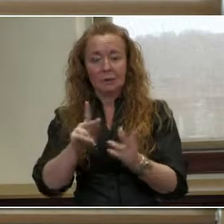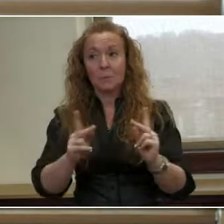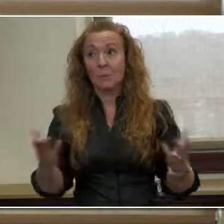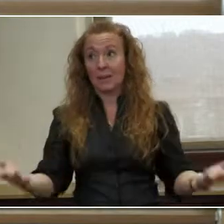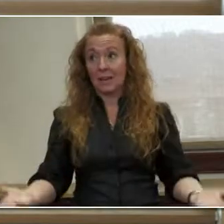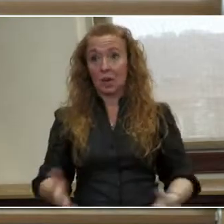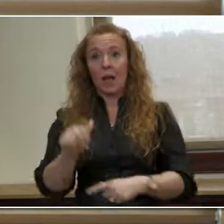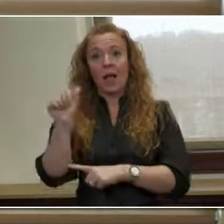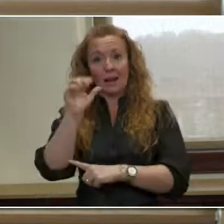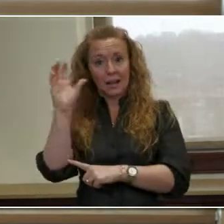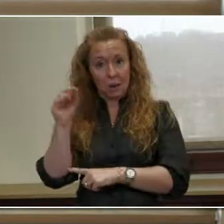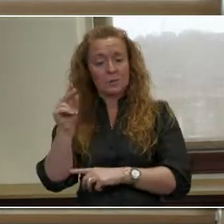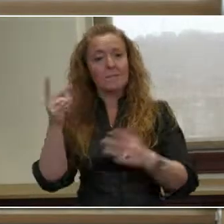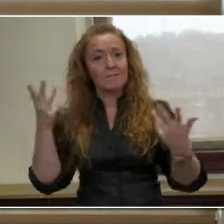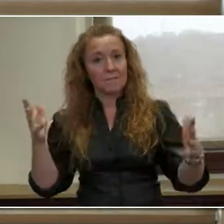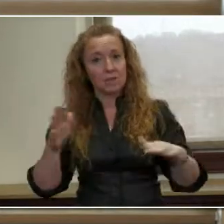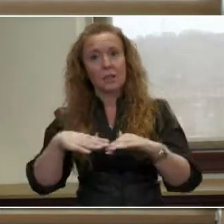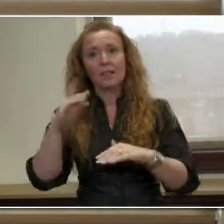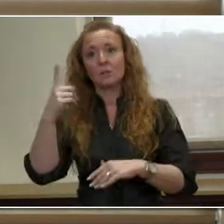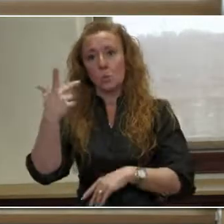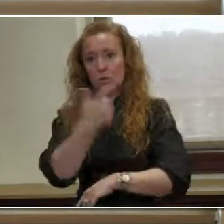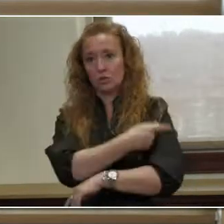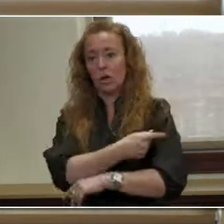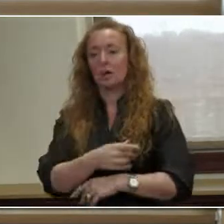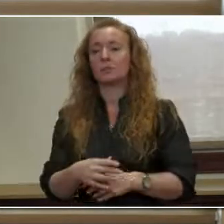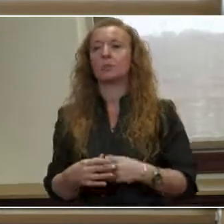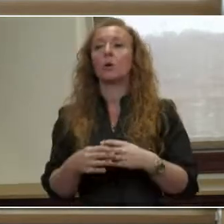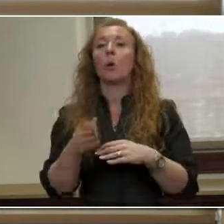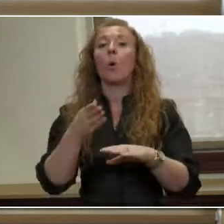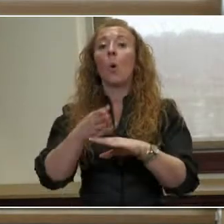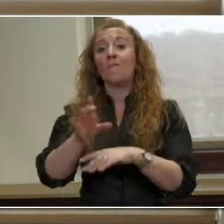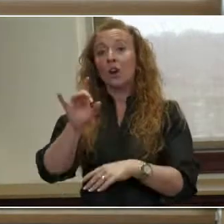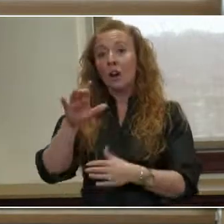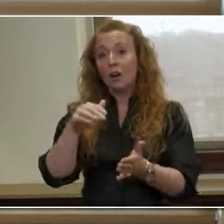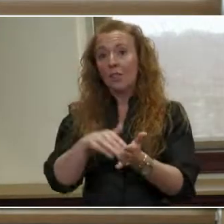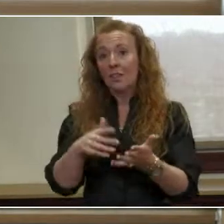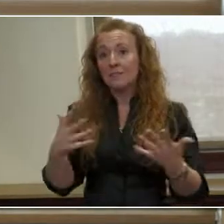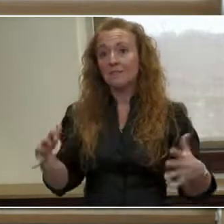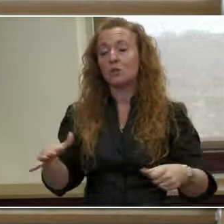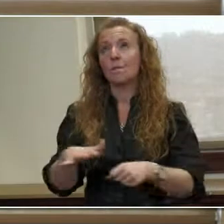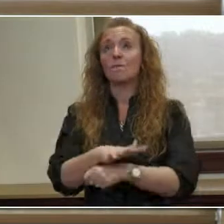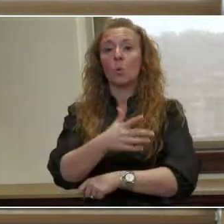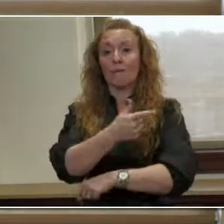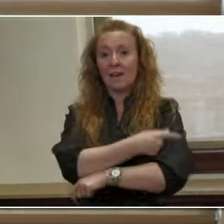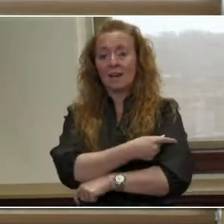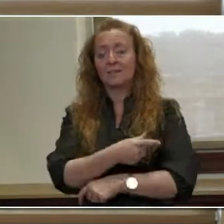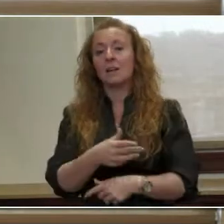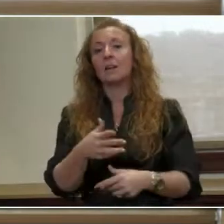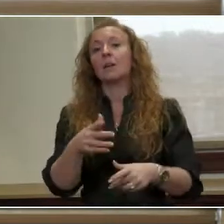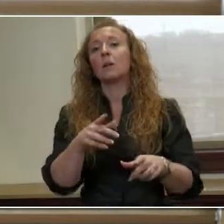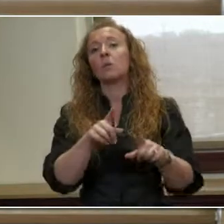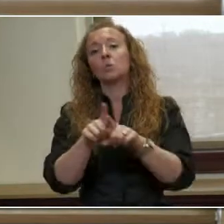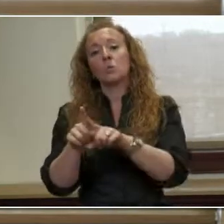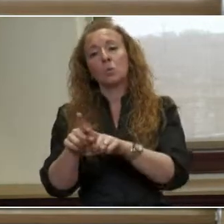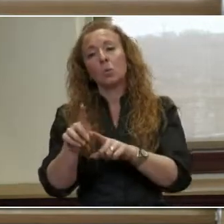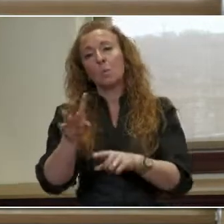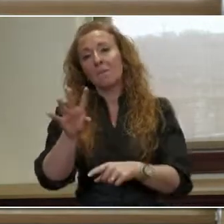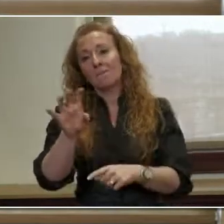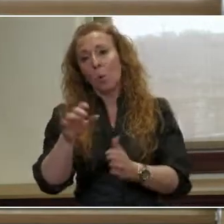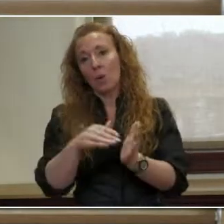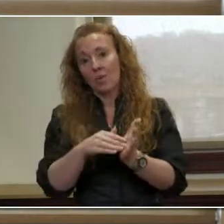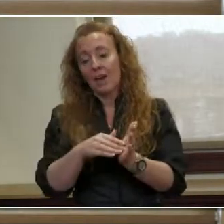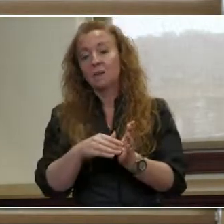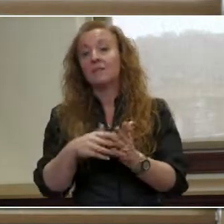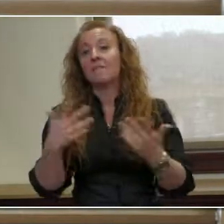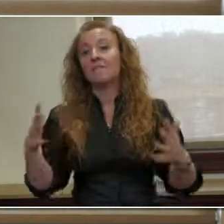Allegheny County who has had at least one shot, over 800,000 who have been fully vaccinated, and almost another 400,000 have been vaccinated as